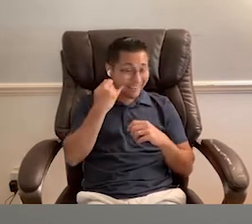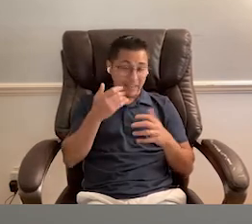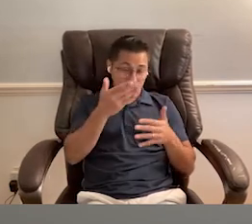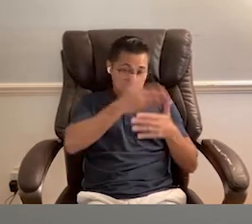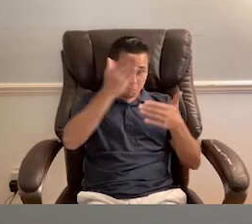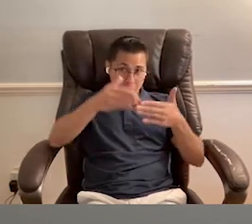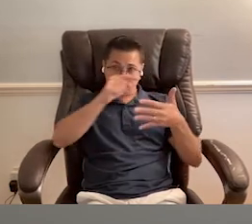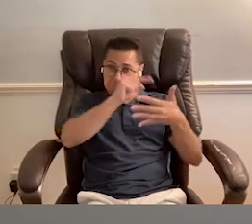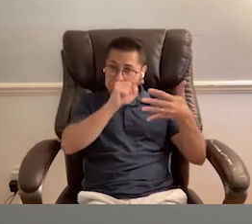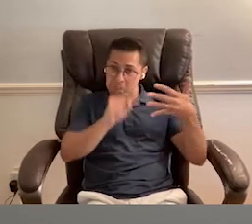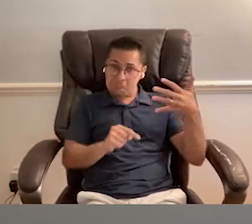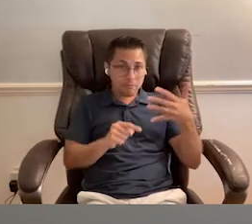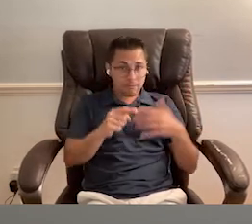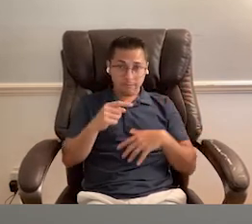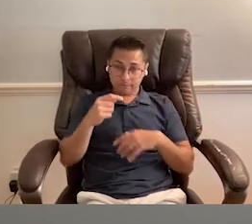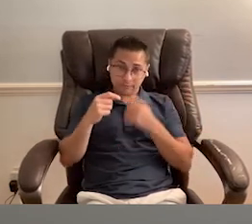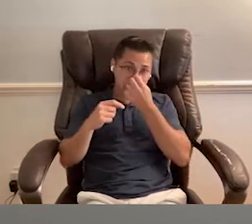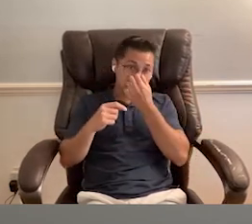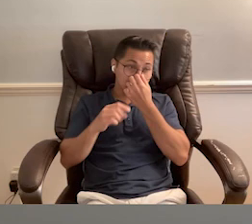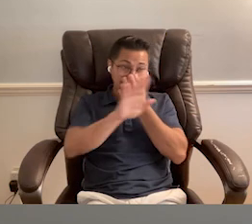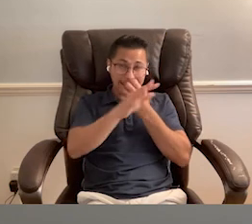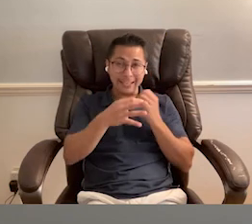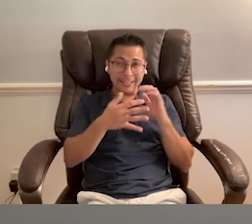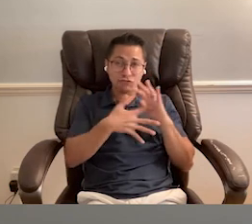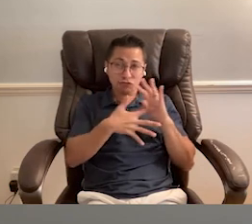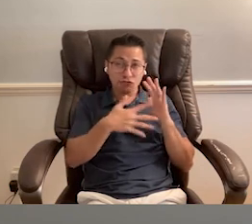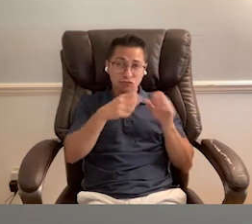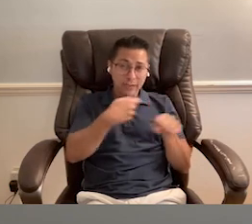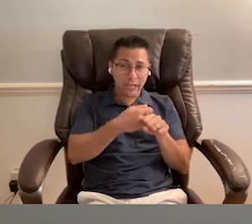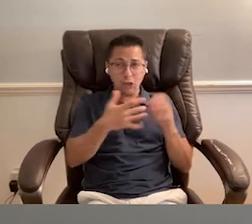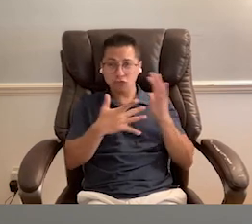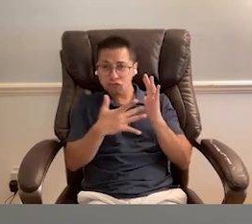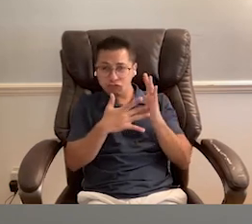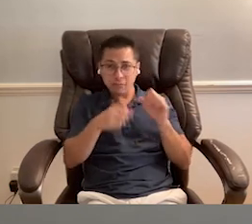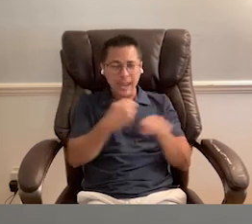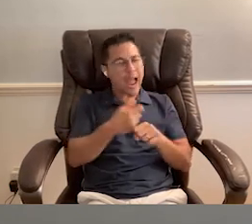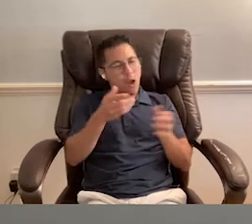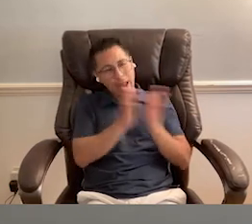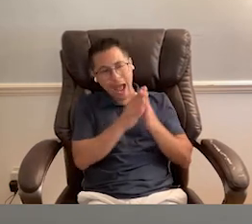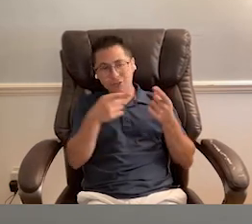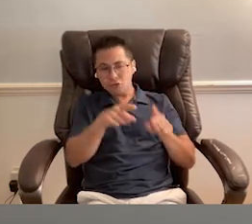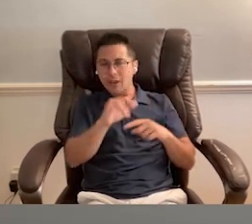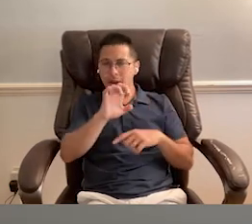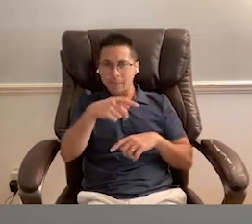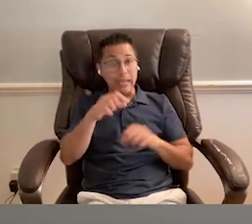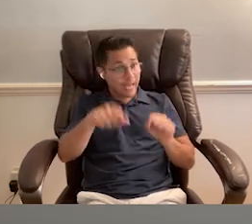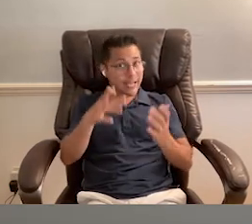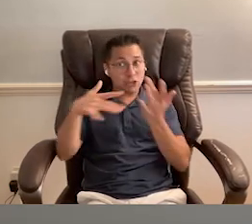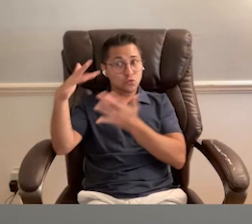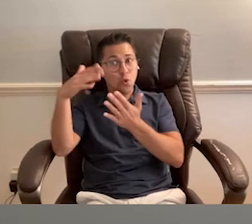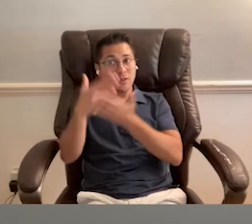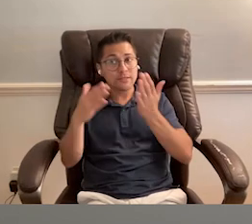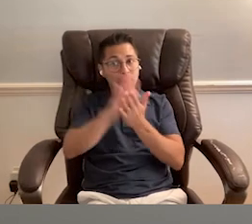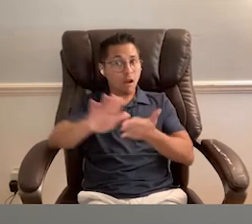he needs to do, when it comes time, his junior year probably, or his sophomore year, I would ask during the IEP, can he tour some college